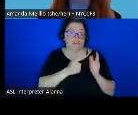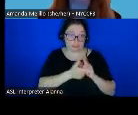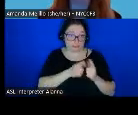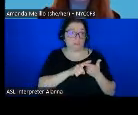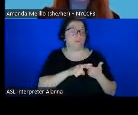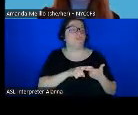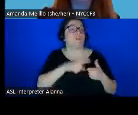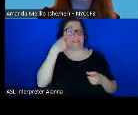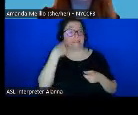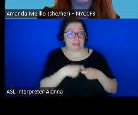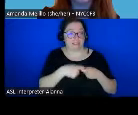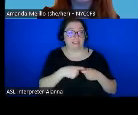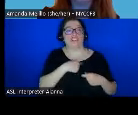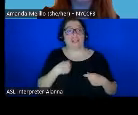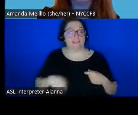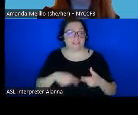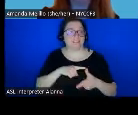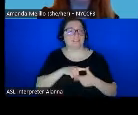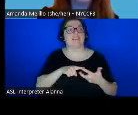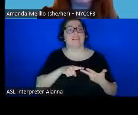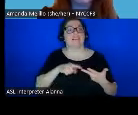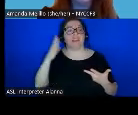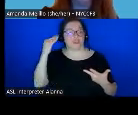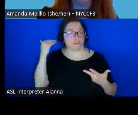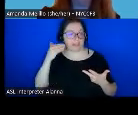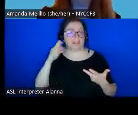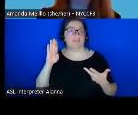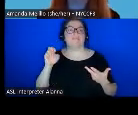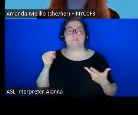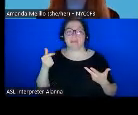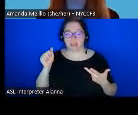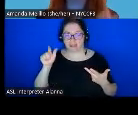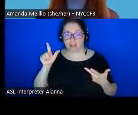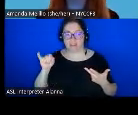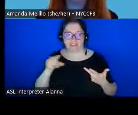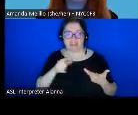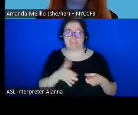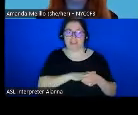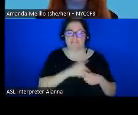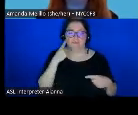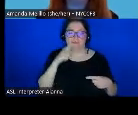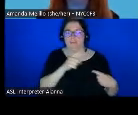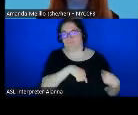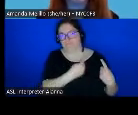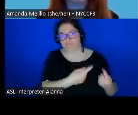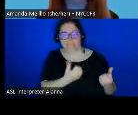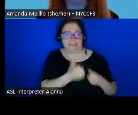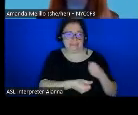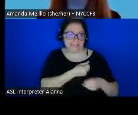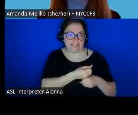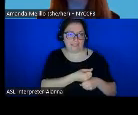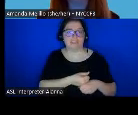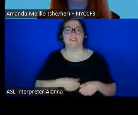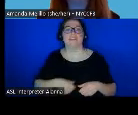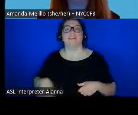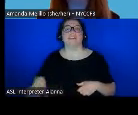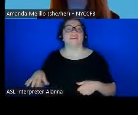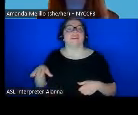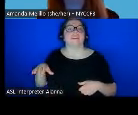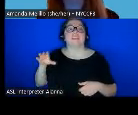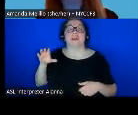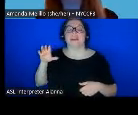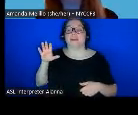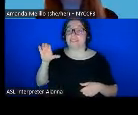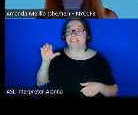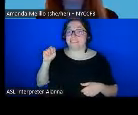that have been covered under the voting rights act for many years uh according to the 2020 decennial census the department of justice